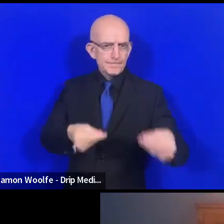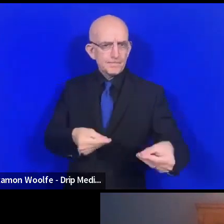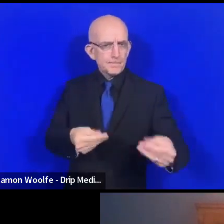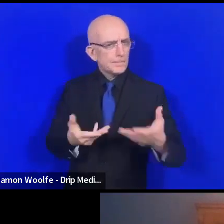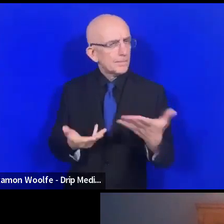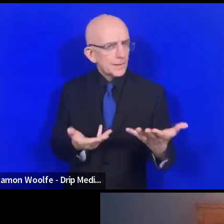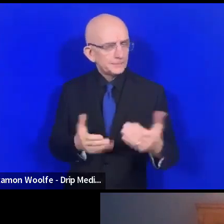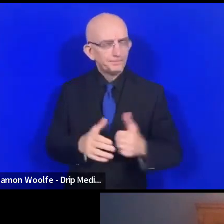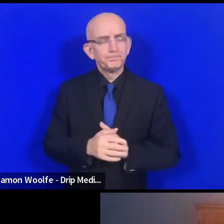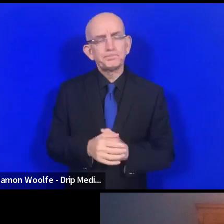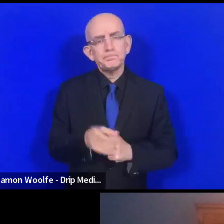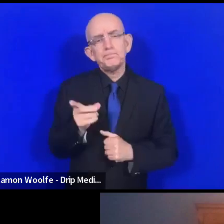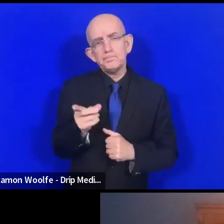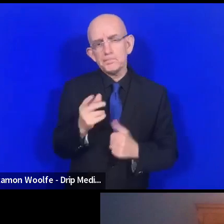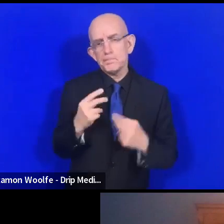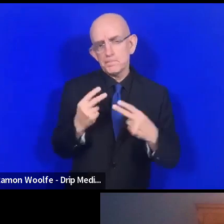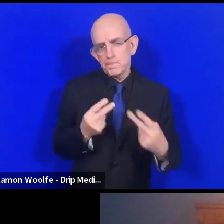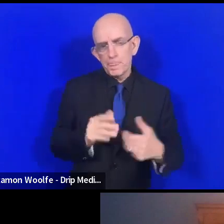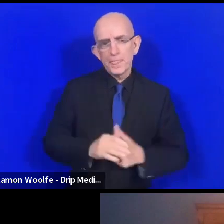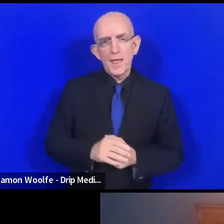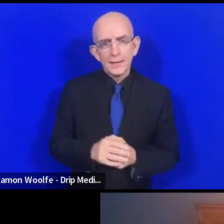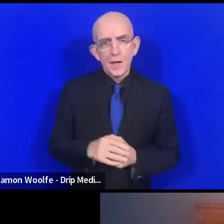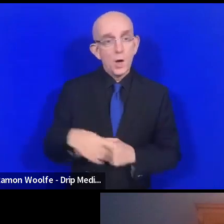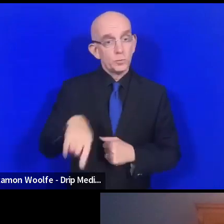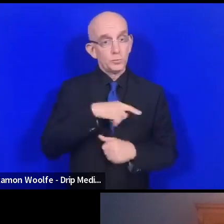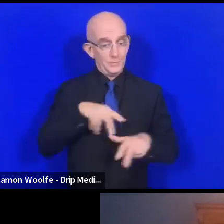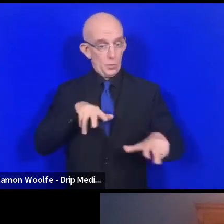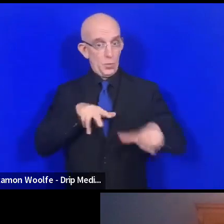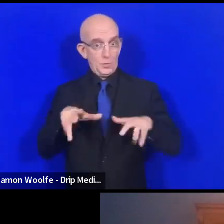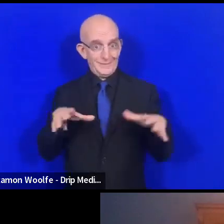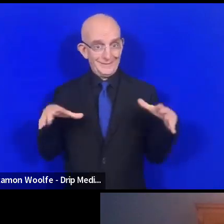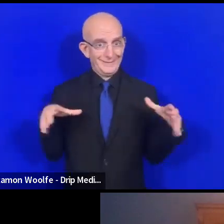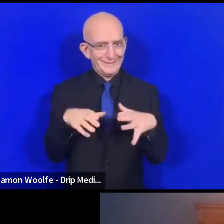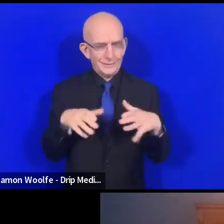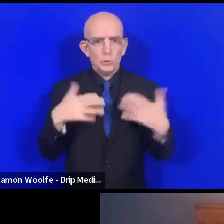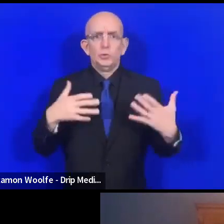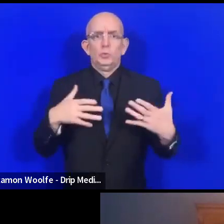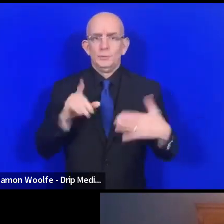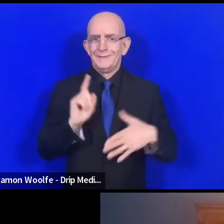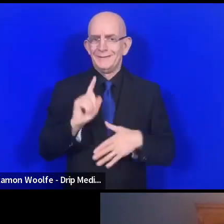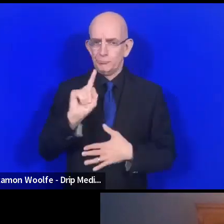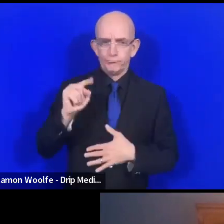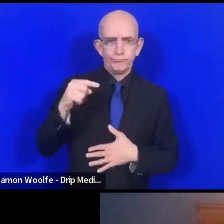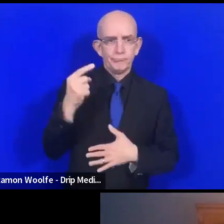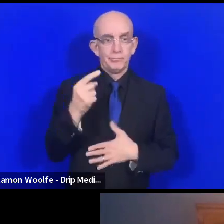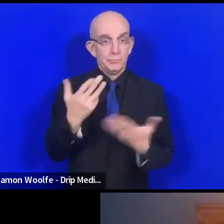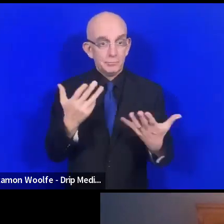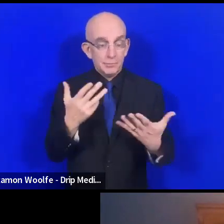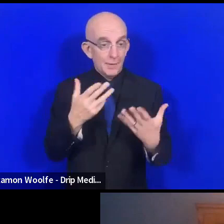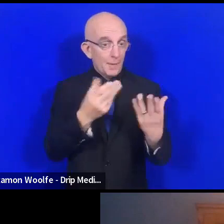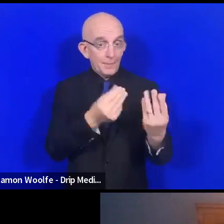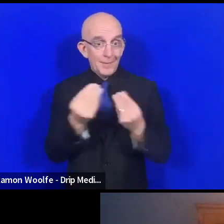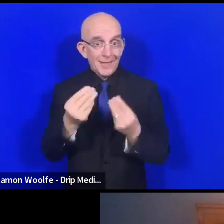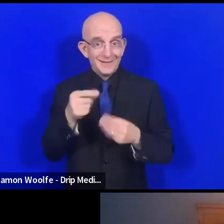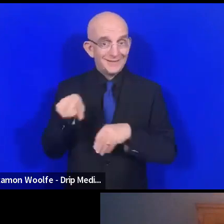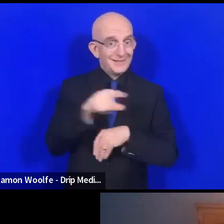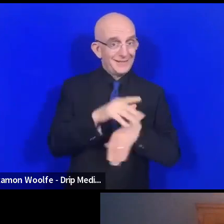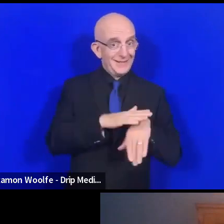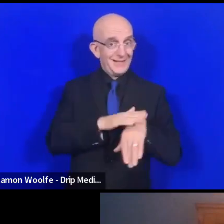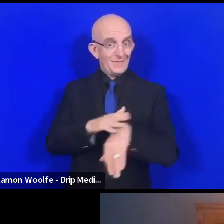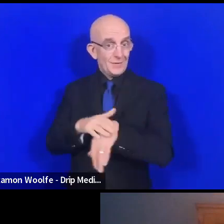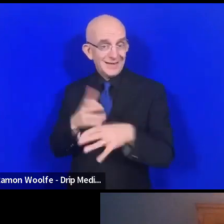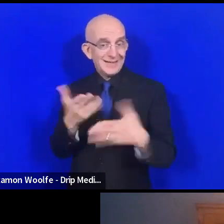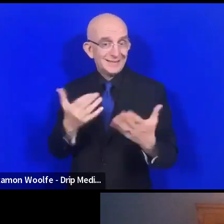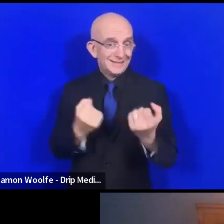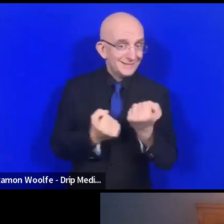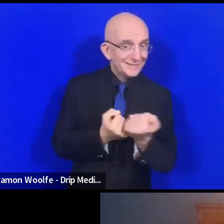the 2019 conference and the recommendations in the letter and the advocacy that we received. And we